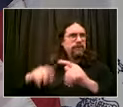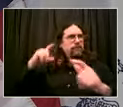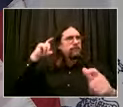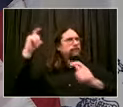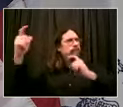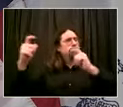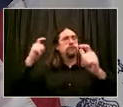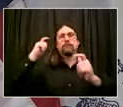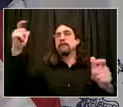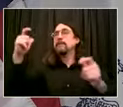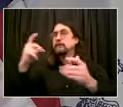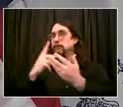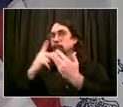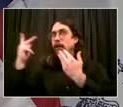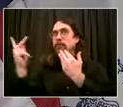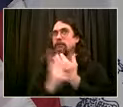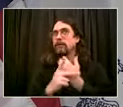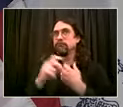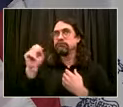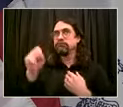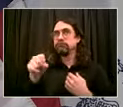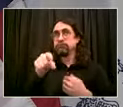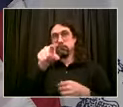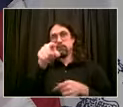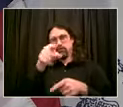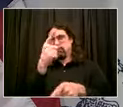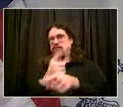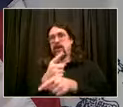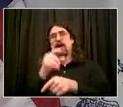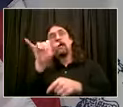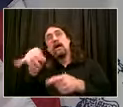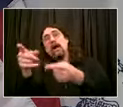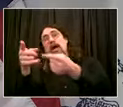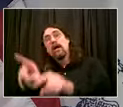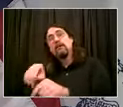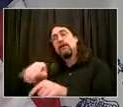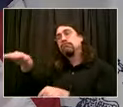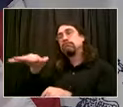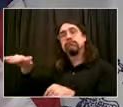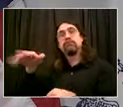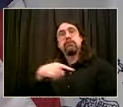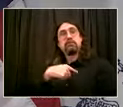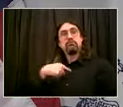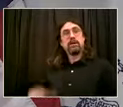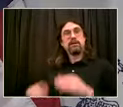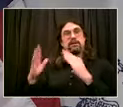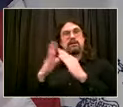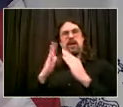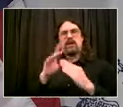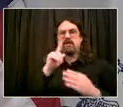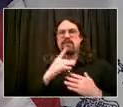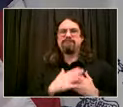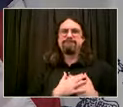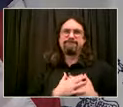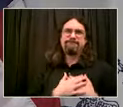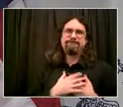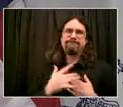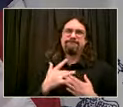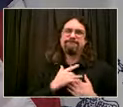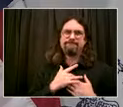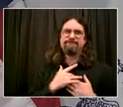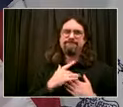Chinatown. I believe that was in some way put out publicly. We'll make sure that there's some kind of summary put